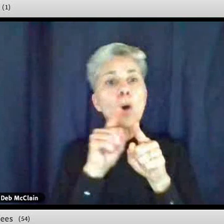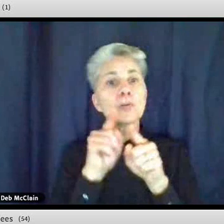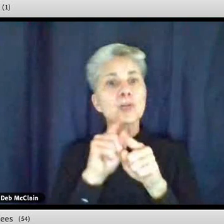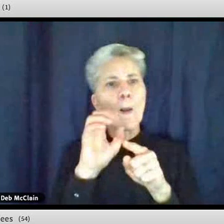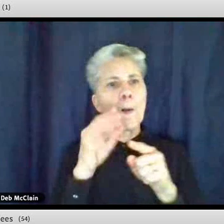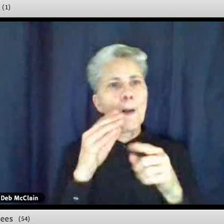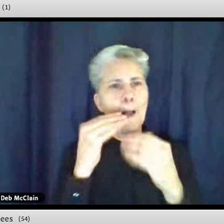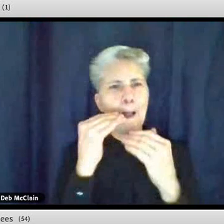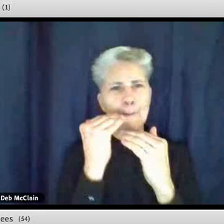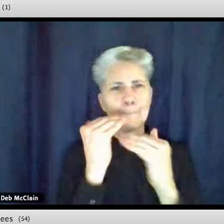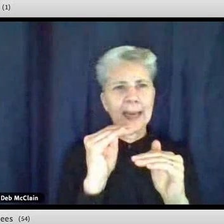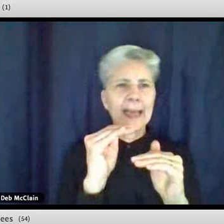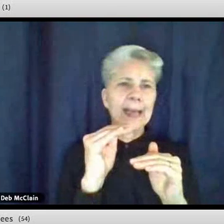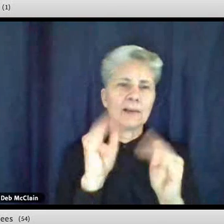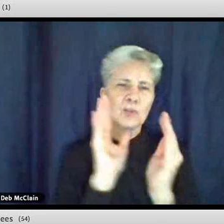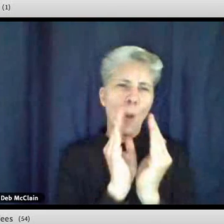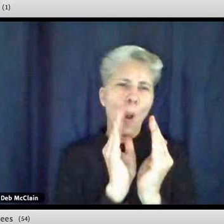for that.